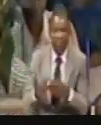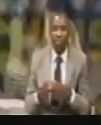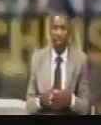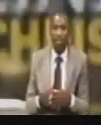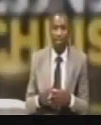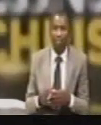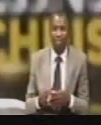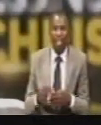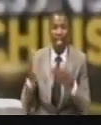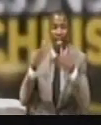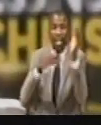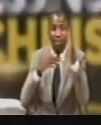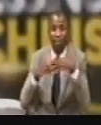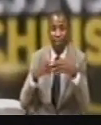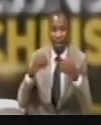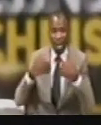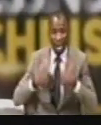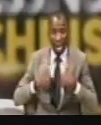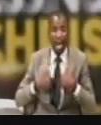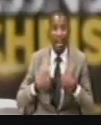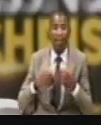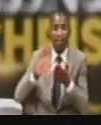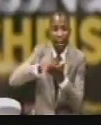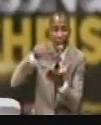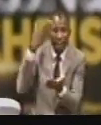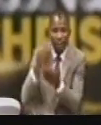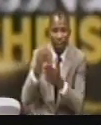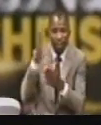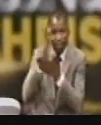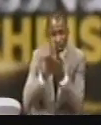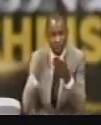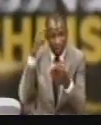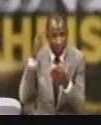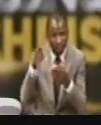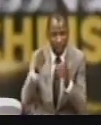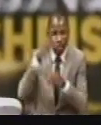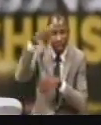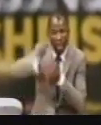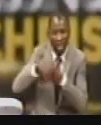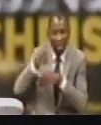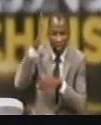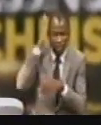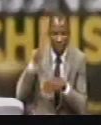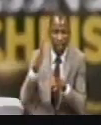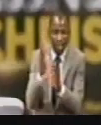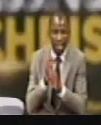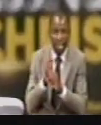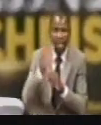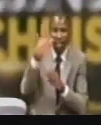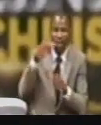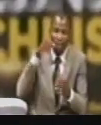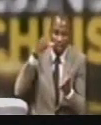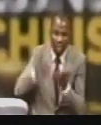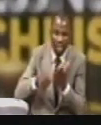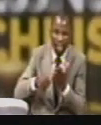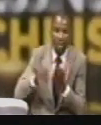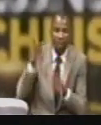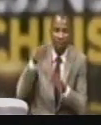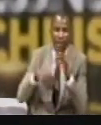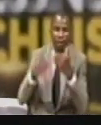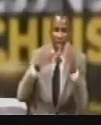for you in Jesus' name. Heaven has approved something for you